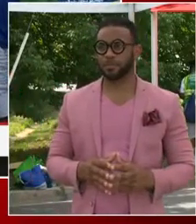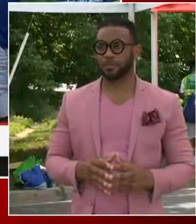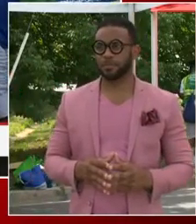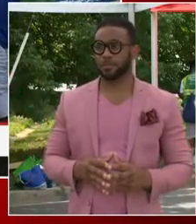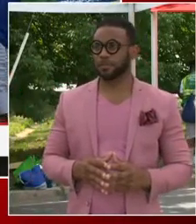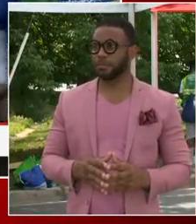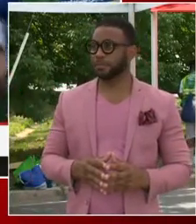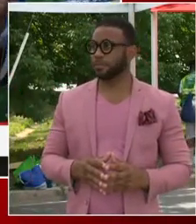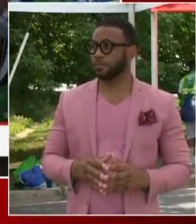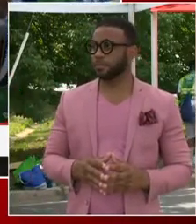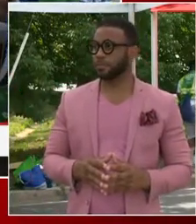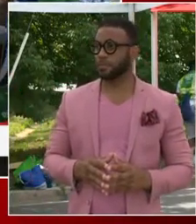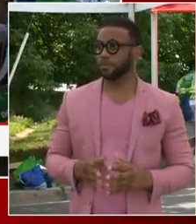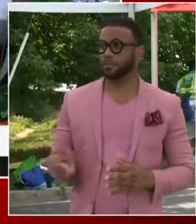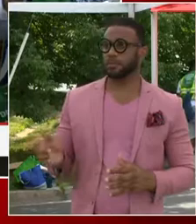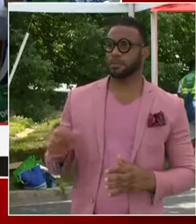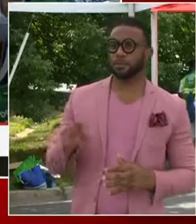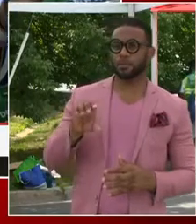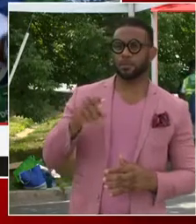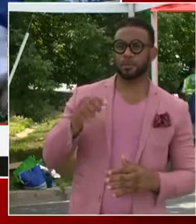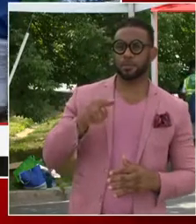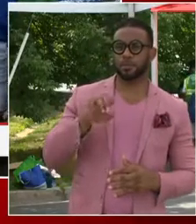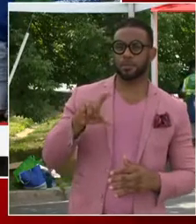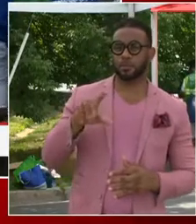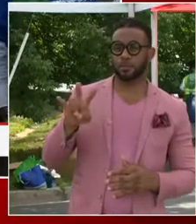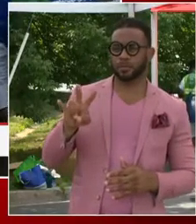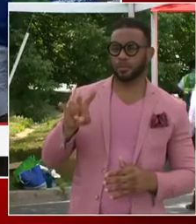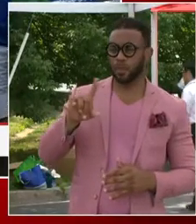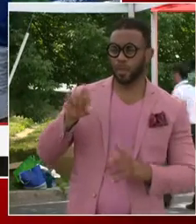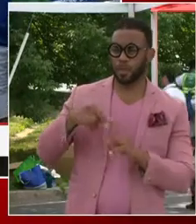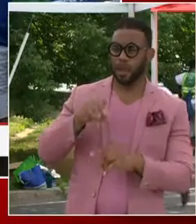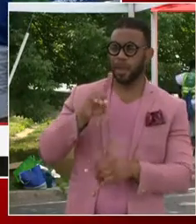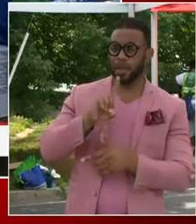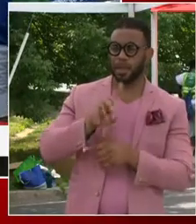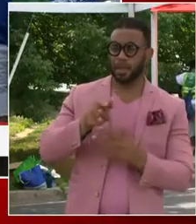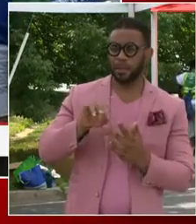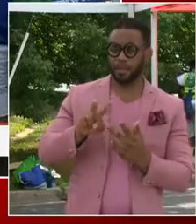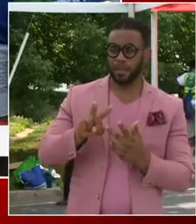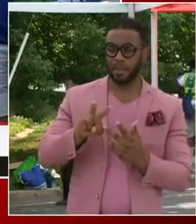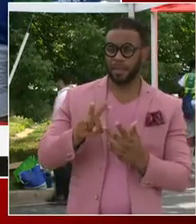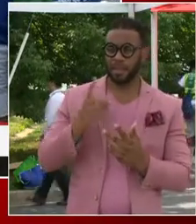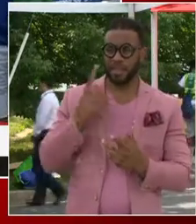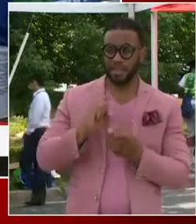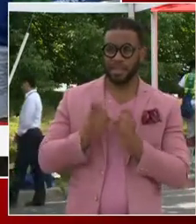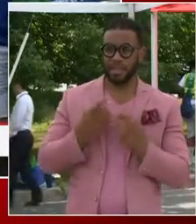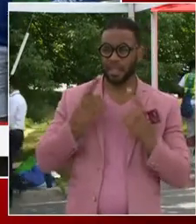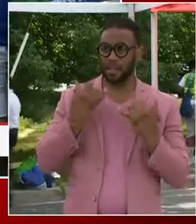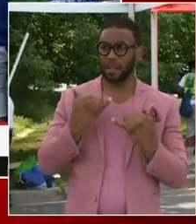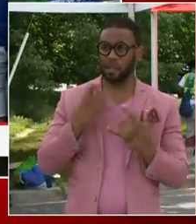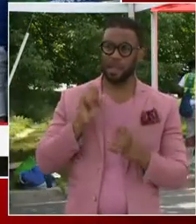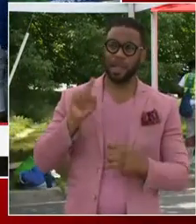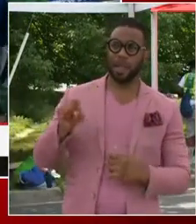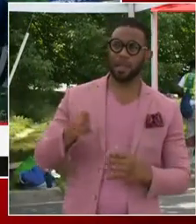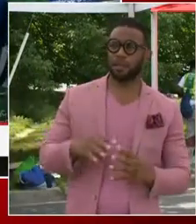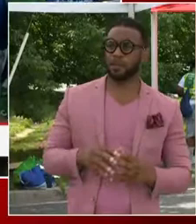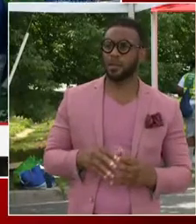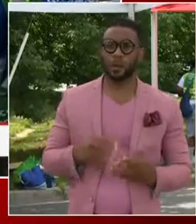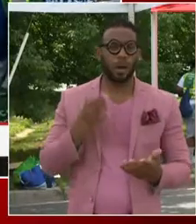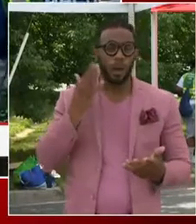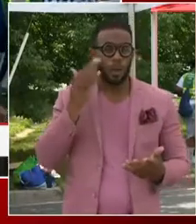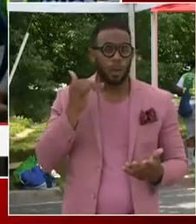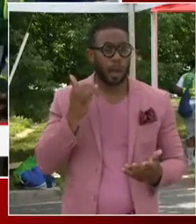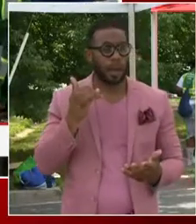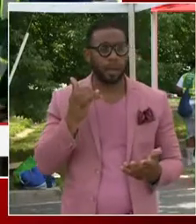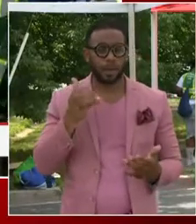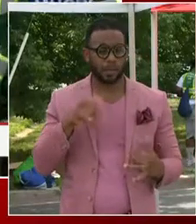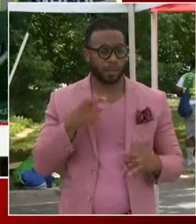Hey, Mayor. Tom Rousley, Channel 7. Question about the DMV and the latest change announced today, and I wanted to ask you, why won't,